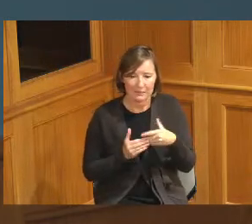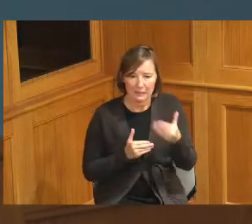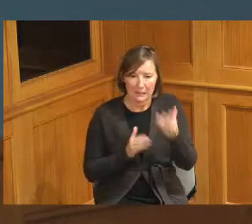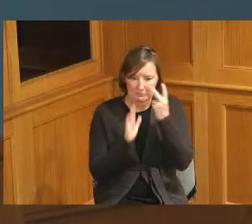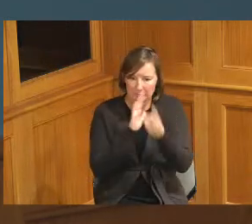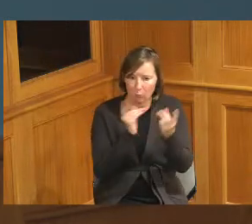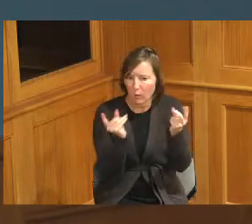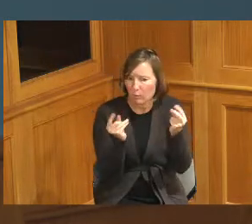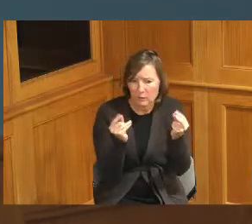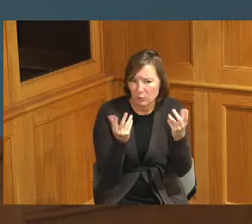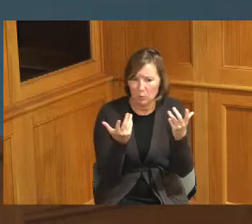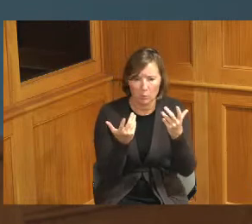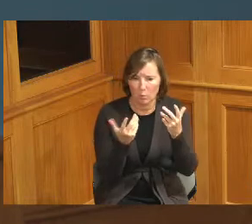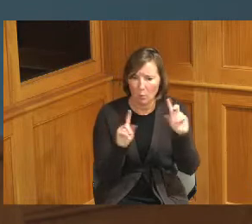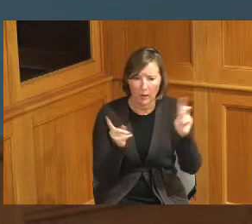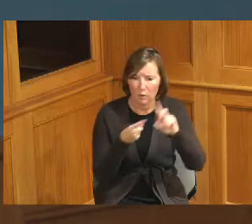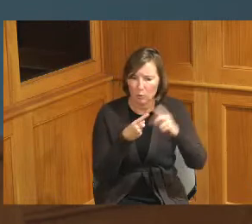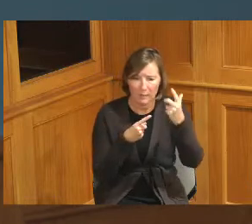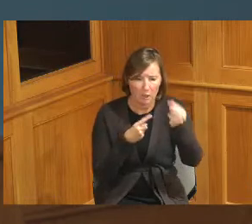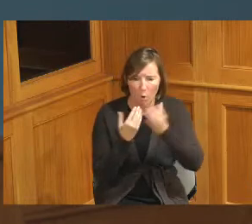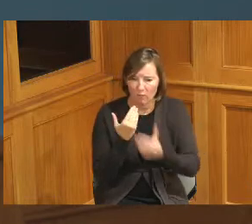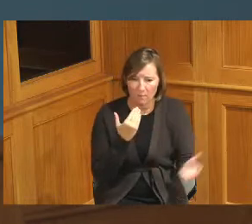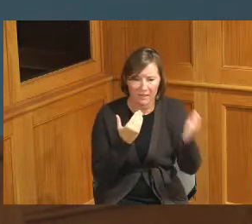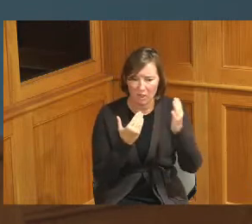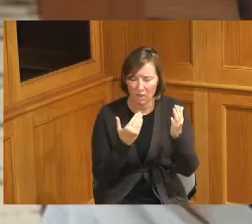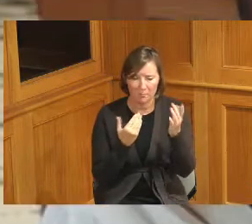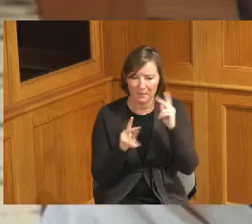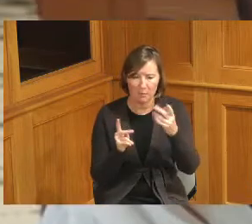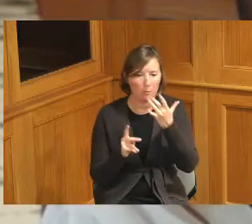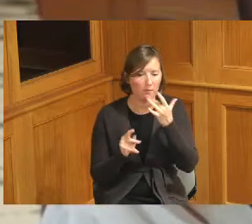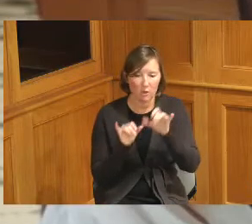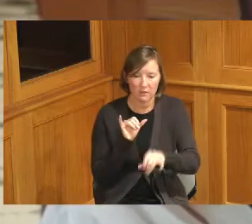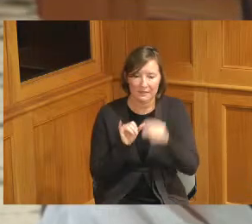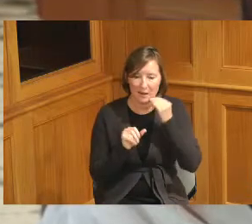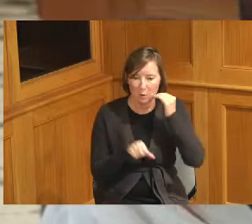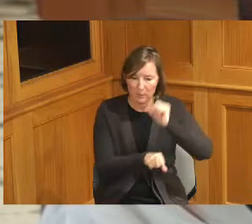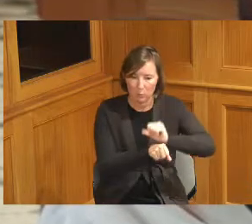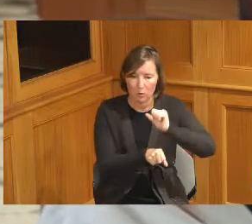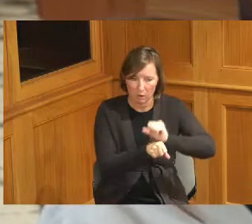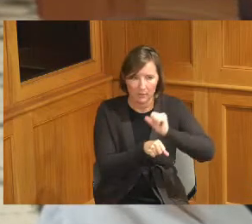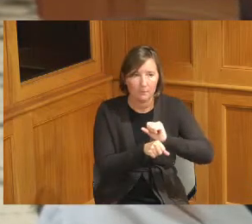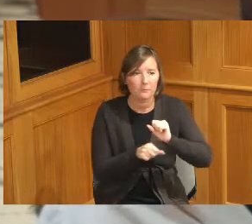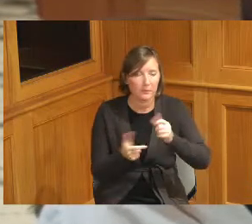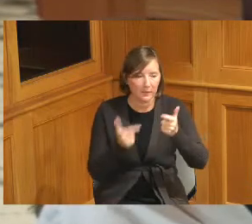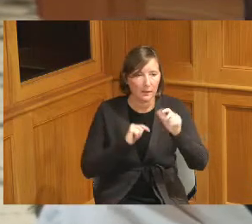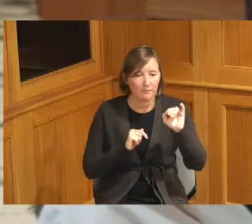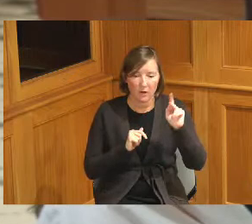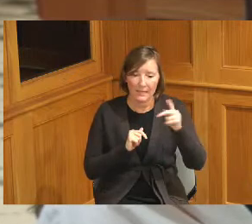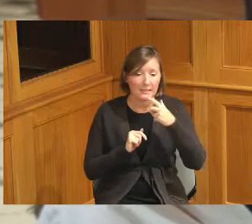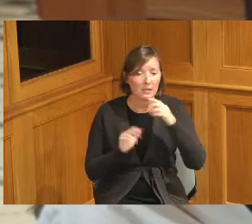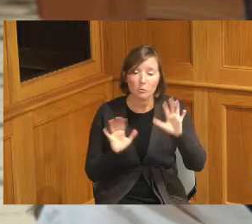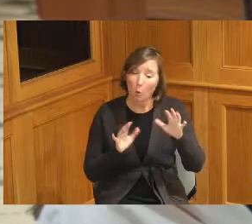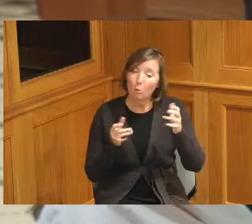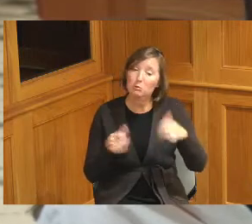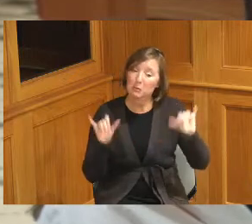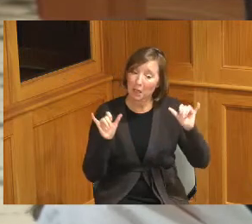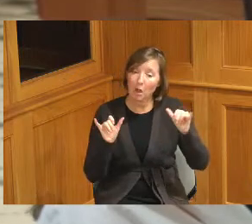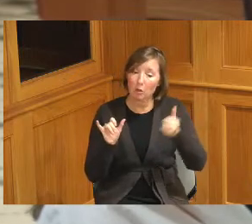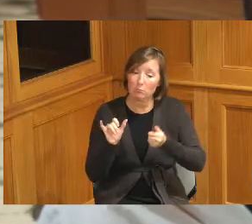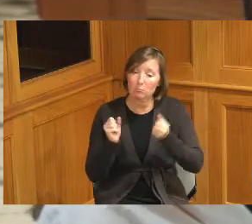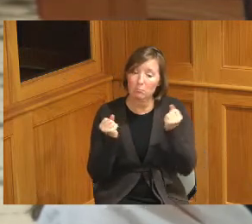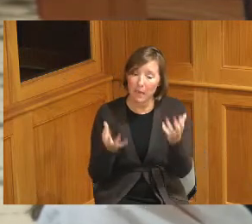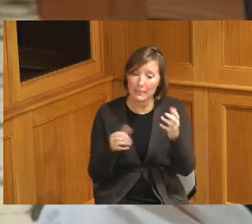we doing that, or is that not something? Now, there are still quite a few employees that are working